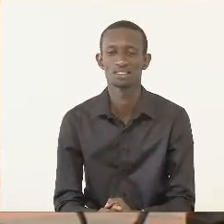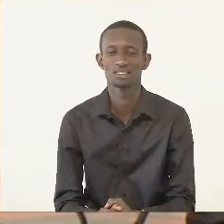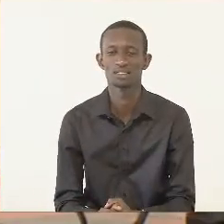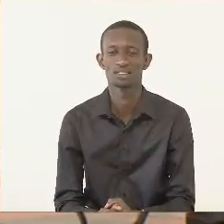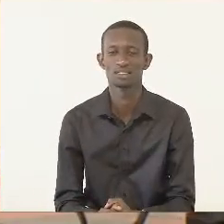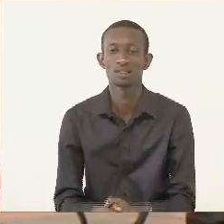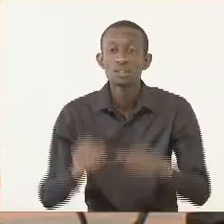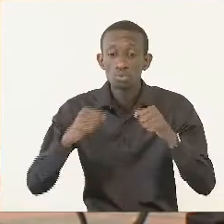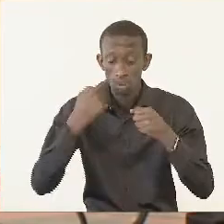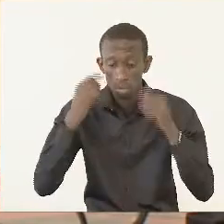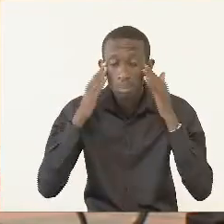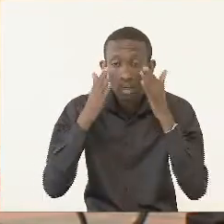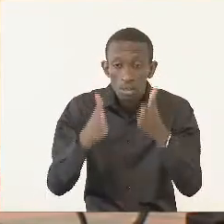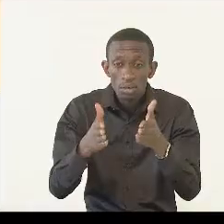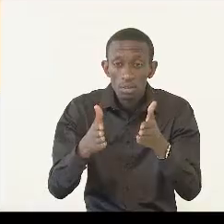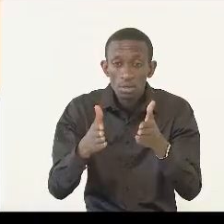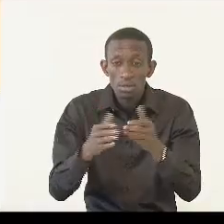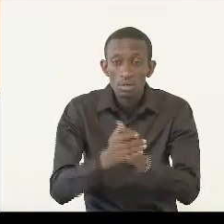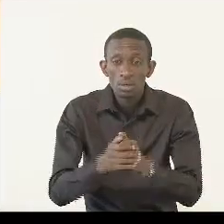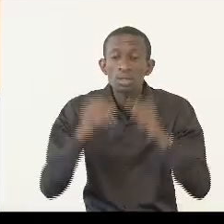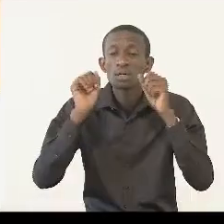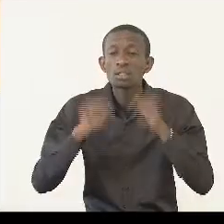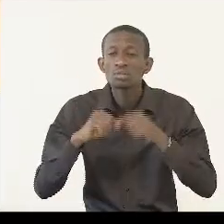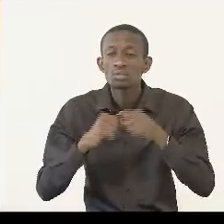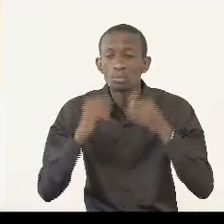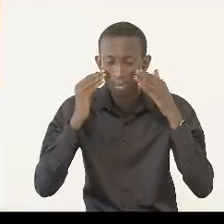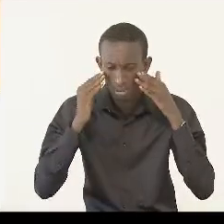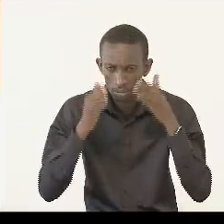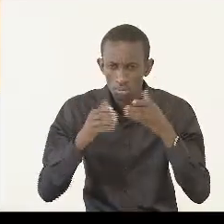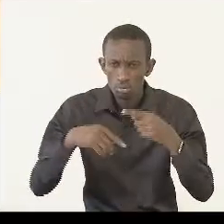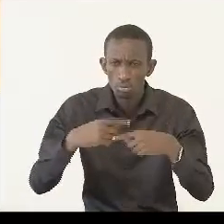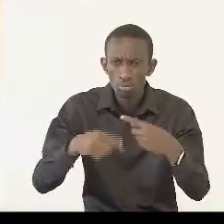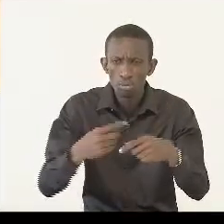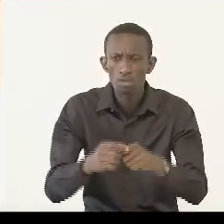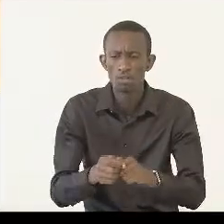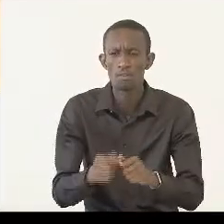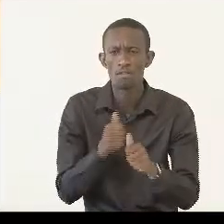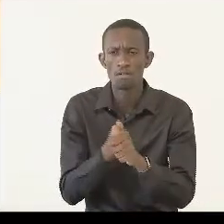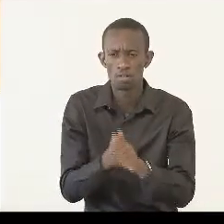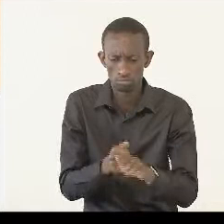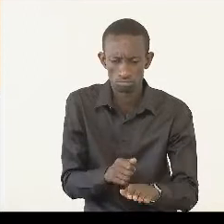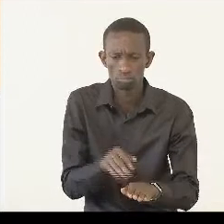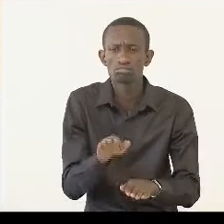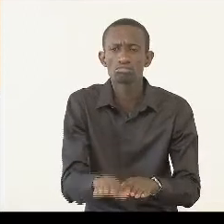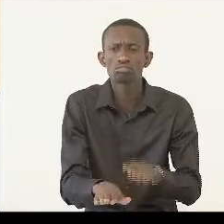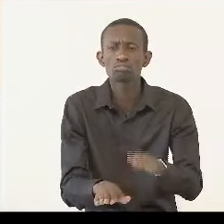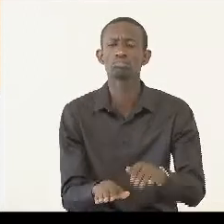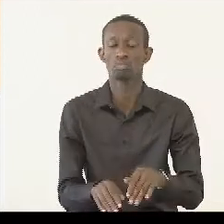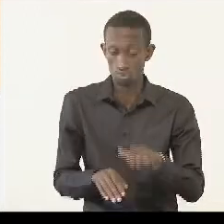Are we able to focus on it? Can we go by the stages? 1,